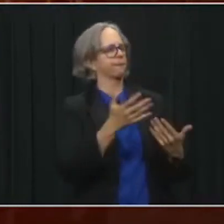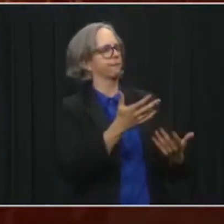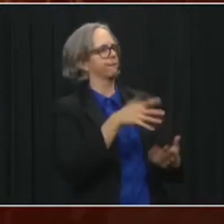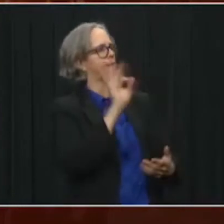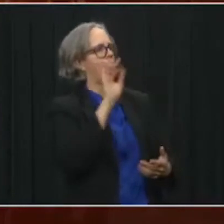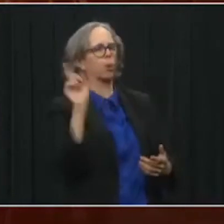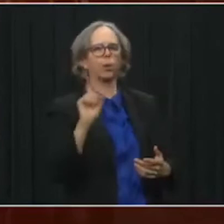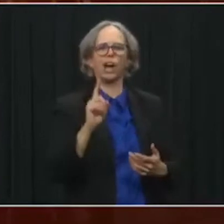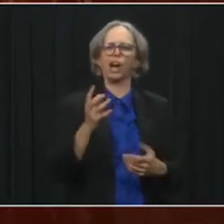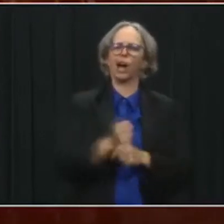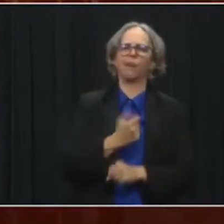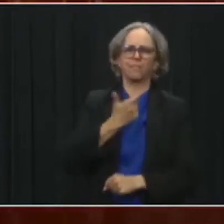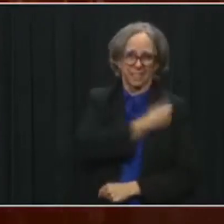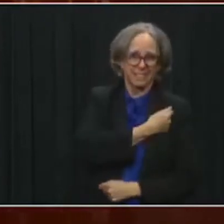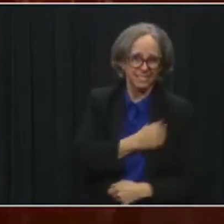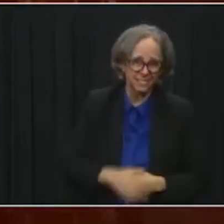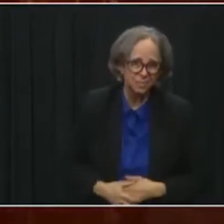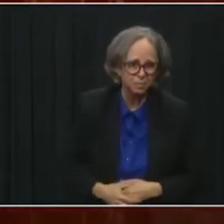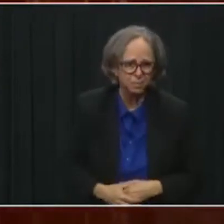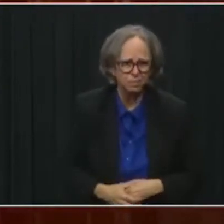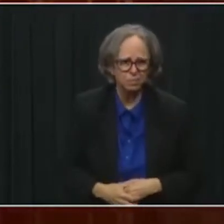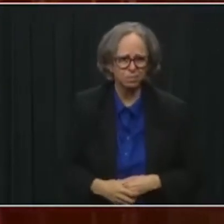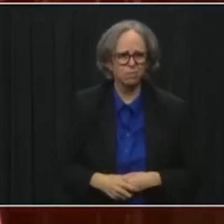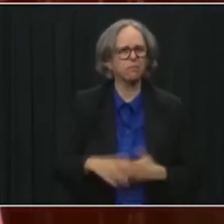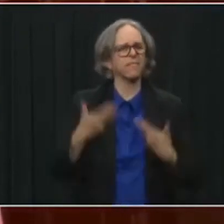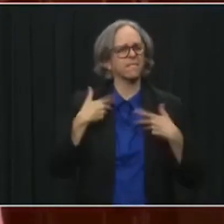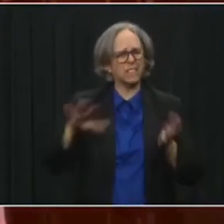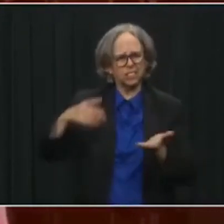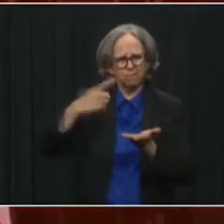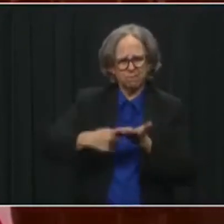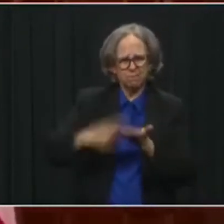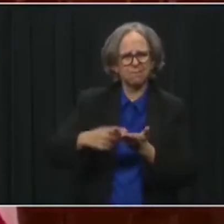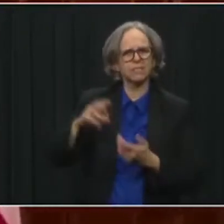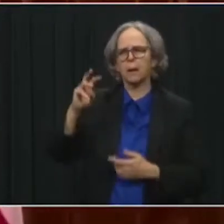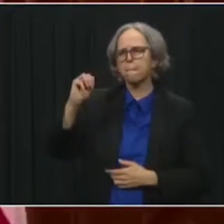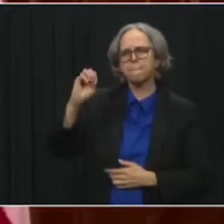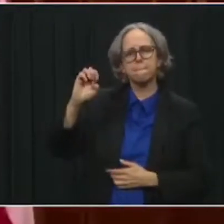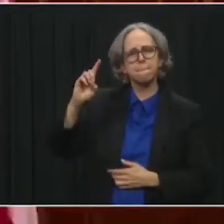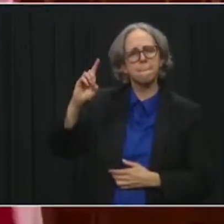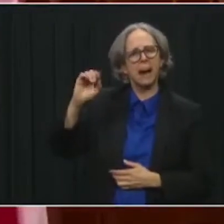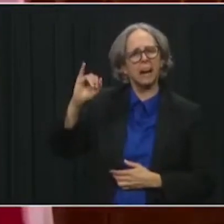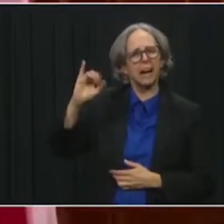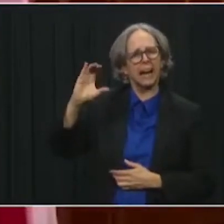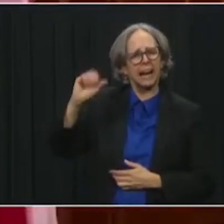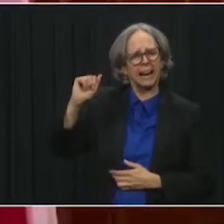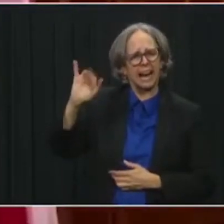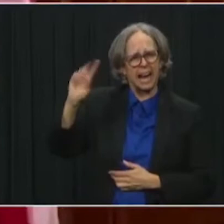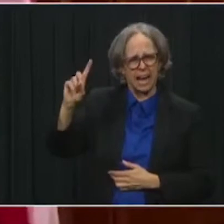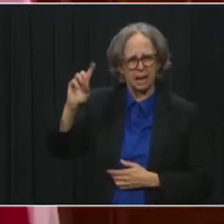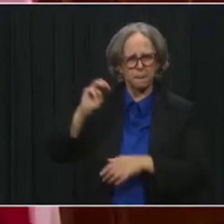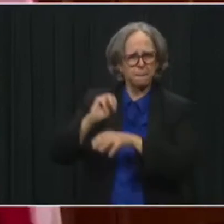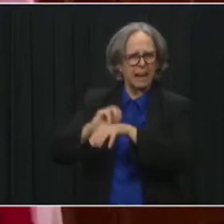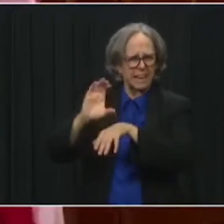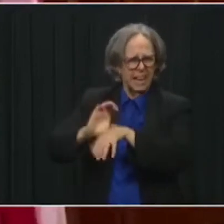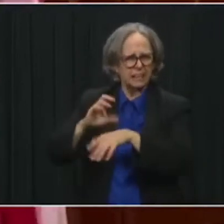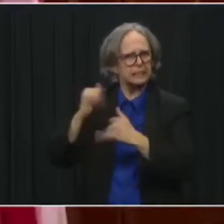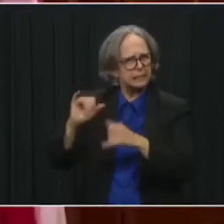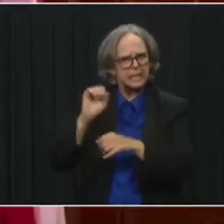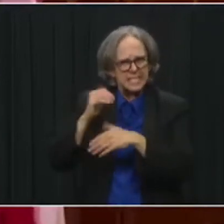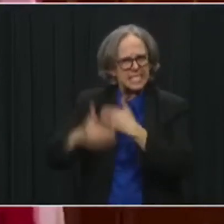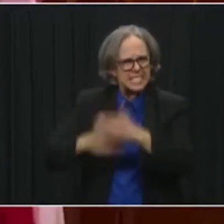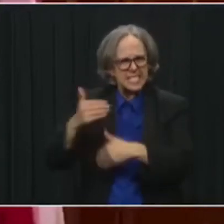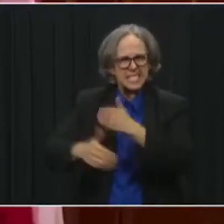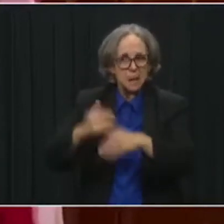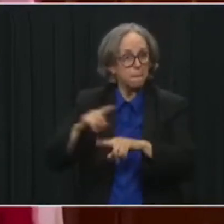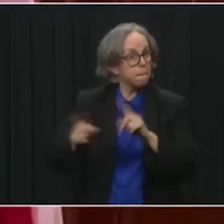to our Medicaid members, and that work is a work in progress. But in fact, we have already seen a 55% increase